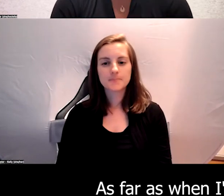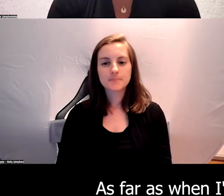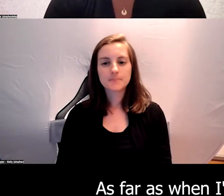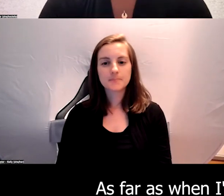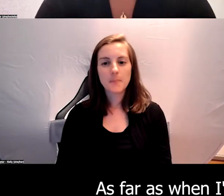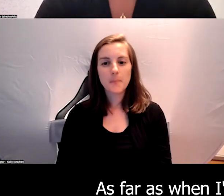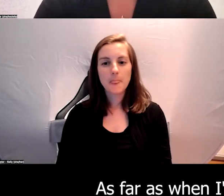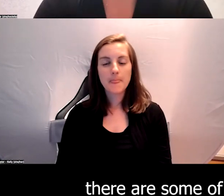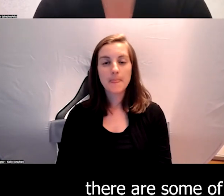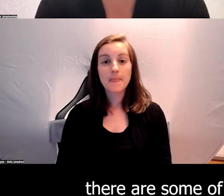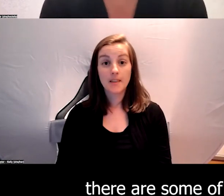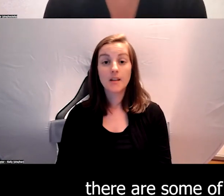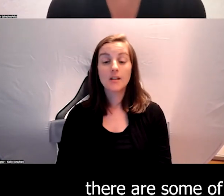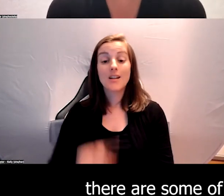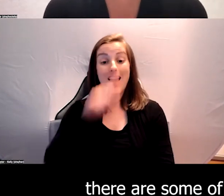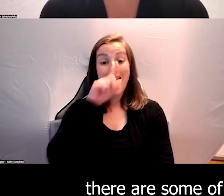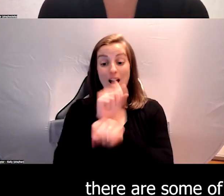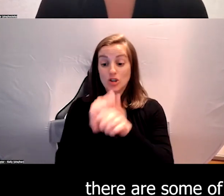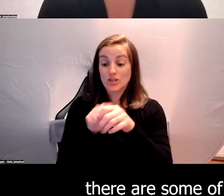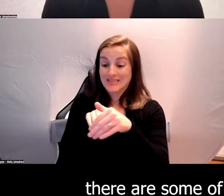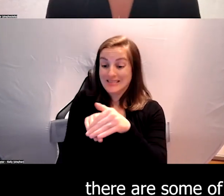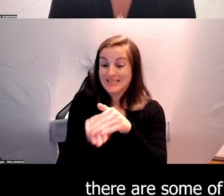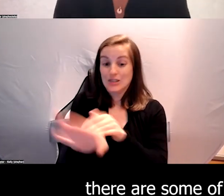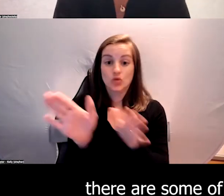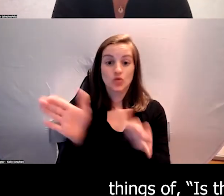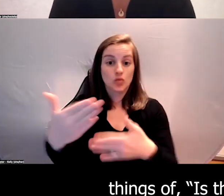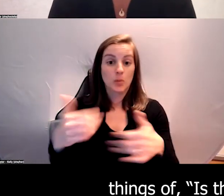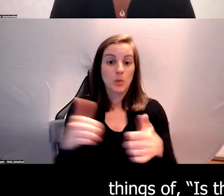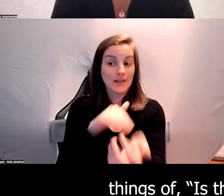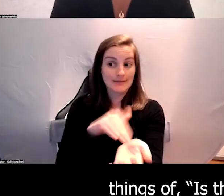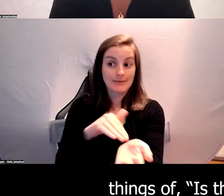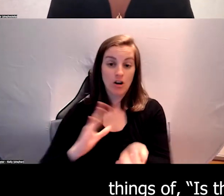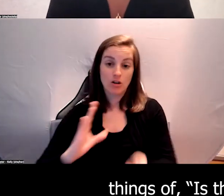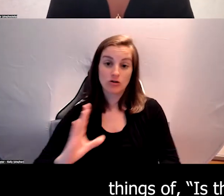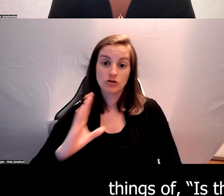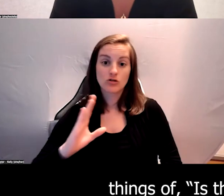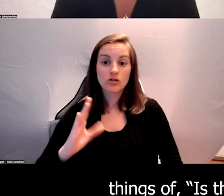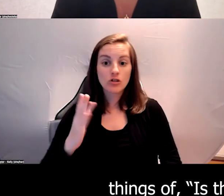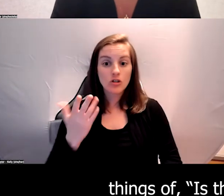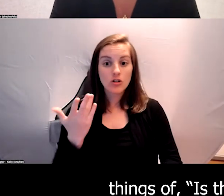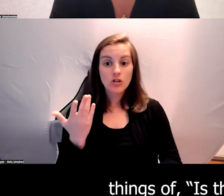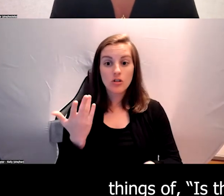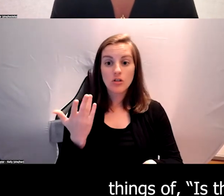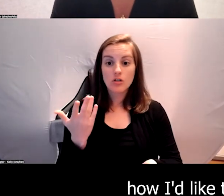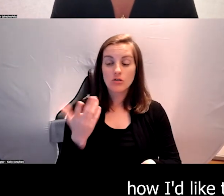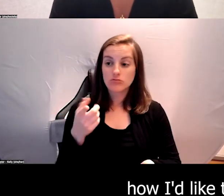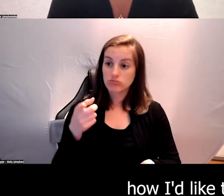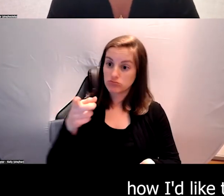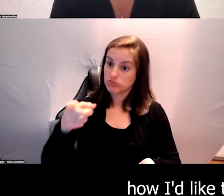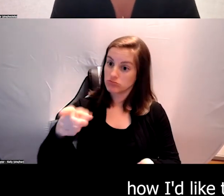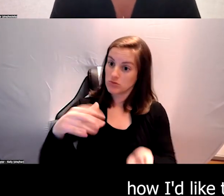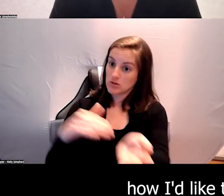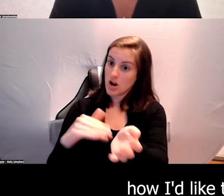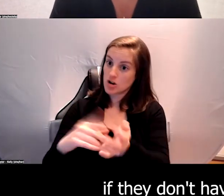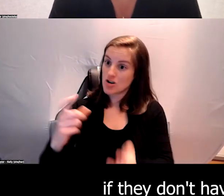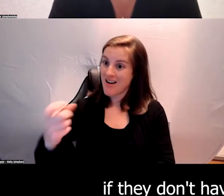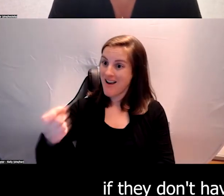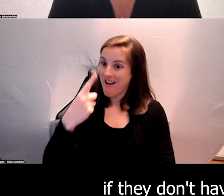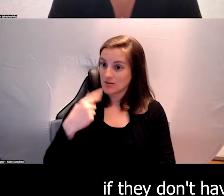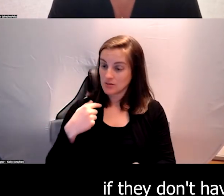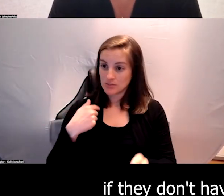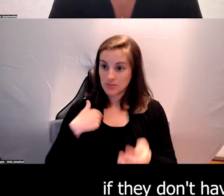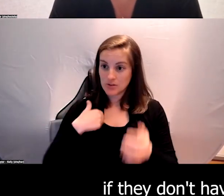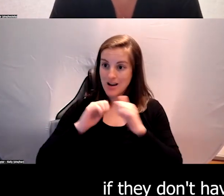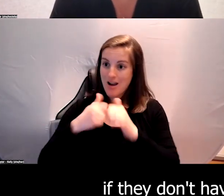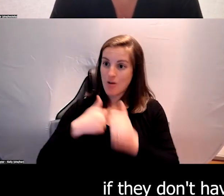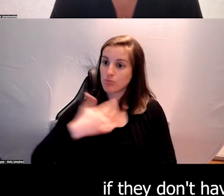visit, there are some of the kind of the, obvious things of, is this person asking me how I'd like to be referred to if